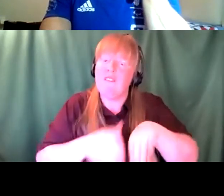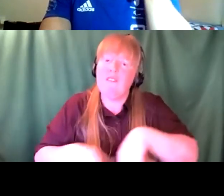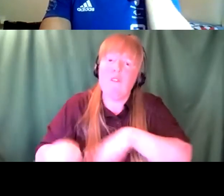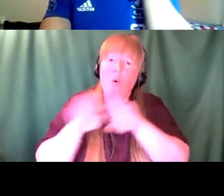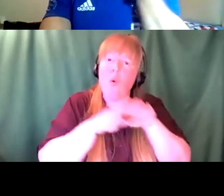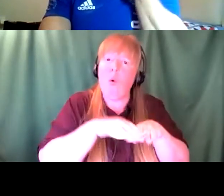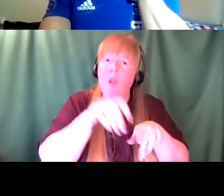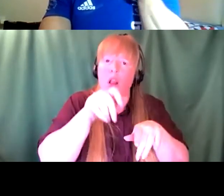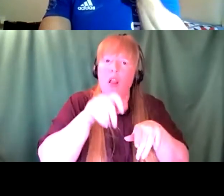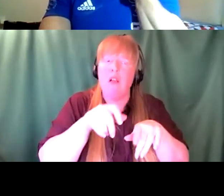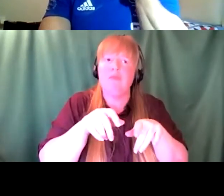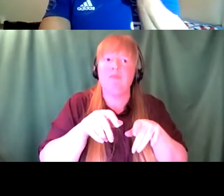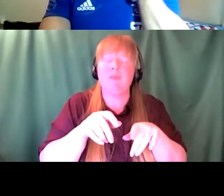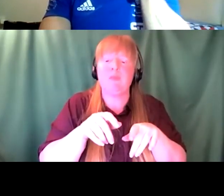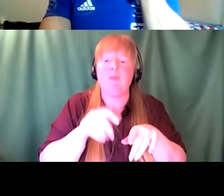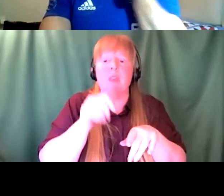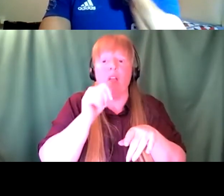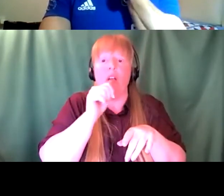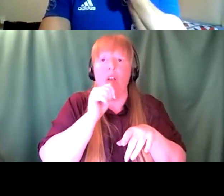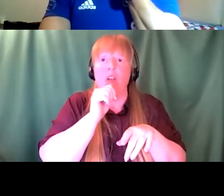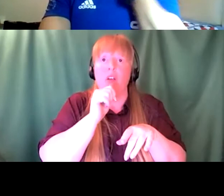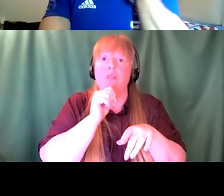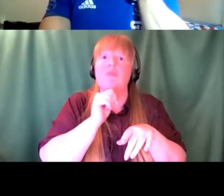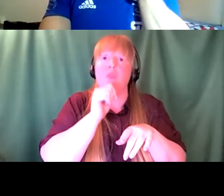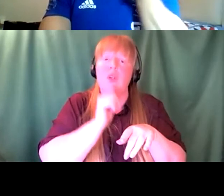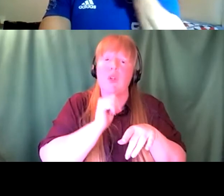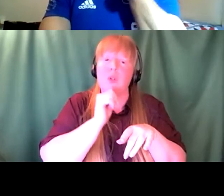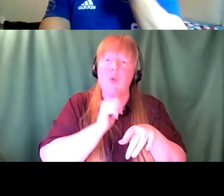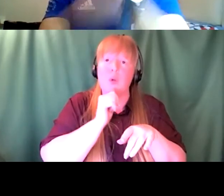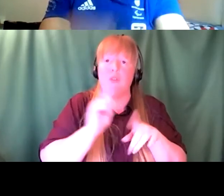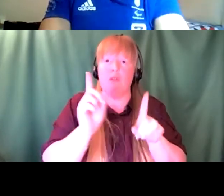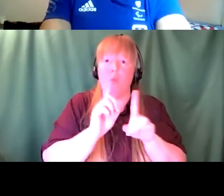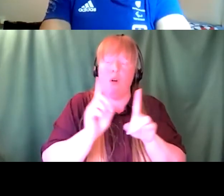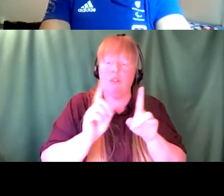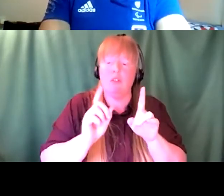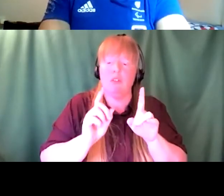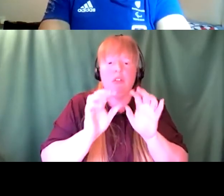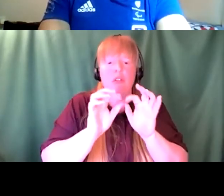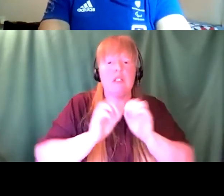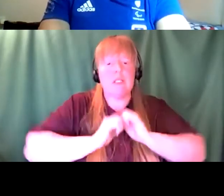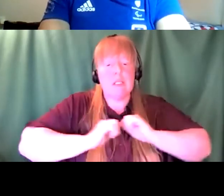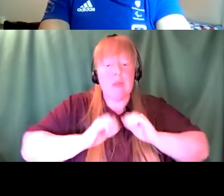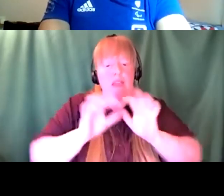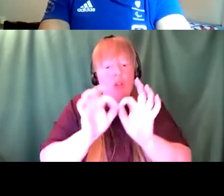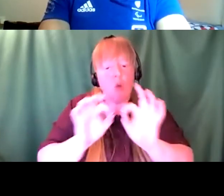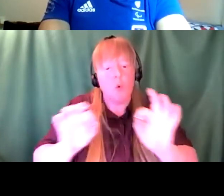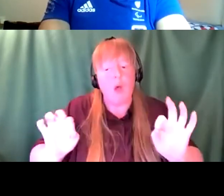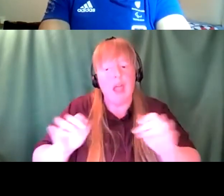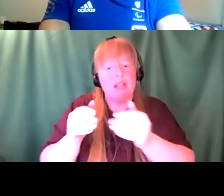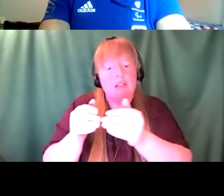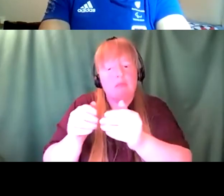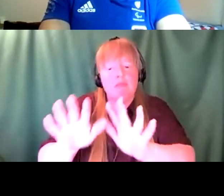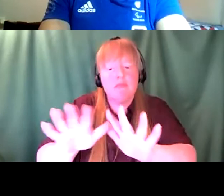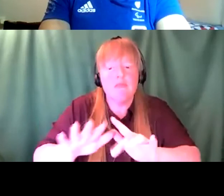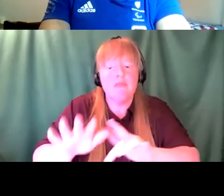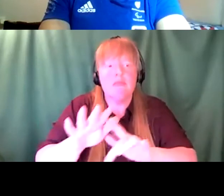of quiet spaces. I mean, with my non-physical disability, one of the things I really struggle is like